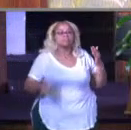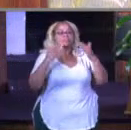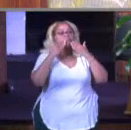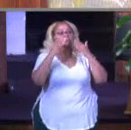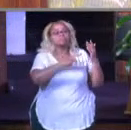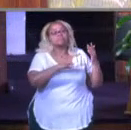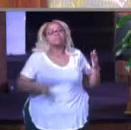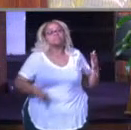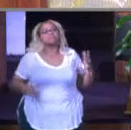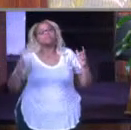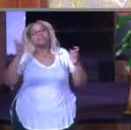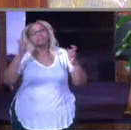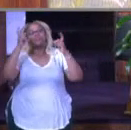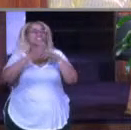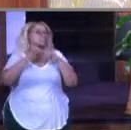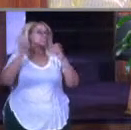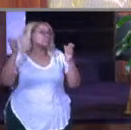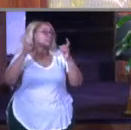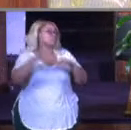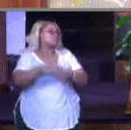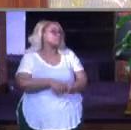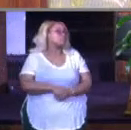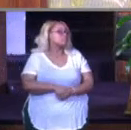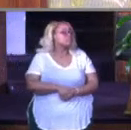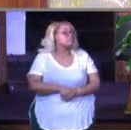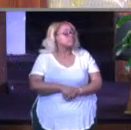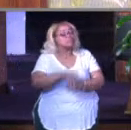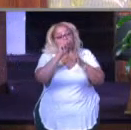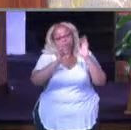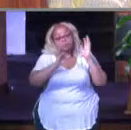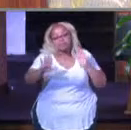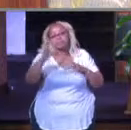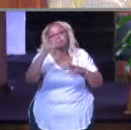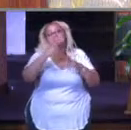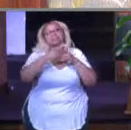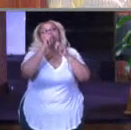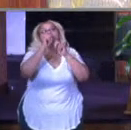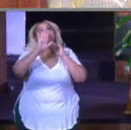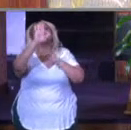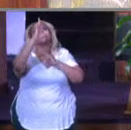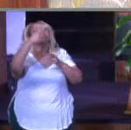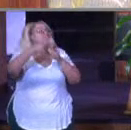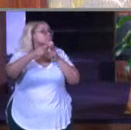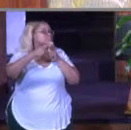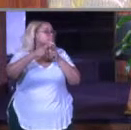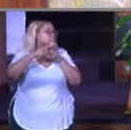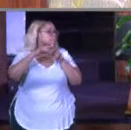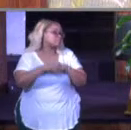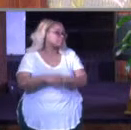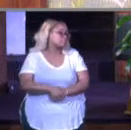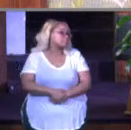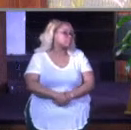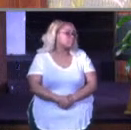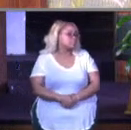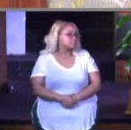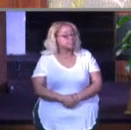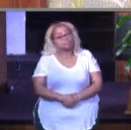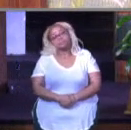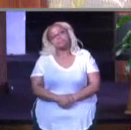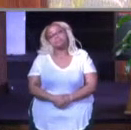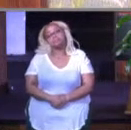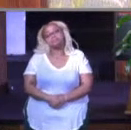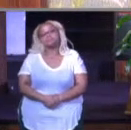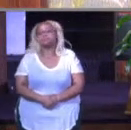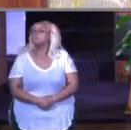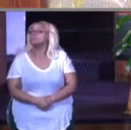Thank you, Lord. Hallelujah. Hallelujah. Oh, blessed name. Oh, blessed name. Yeah.